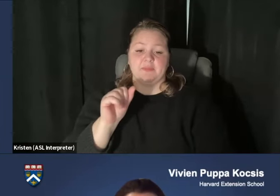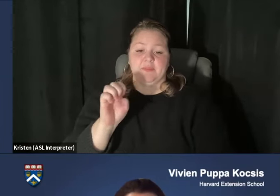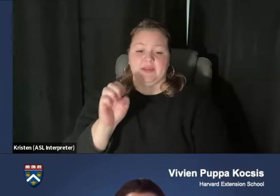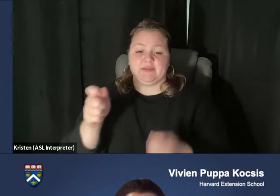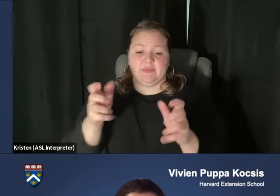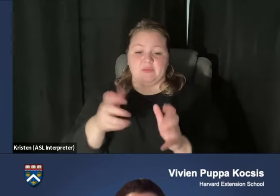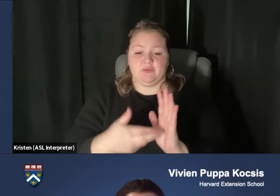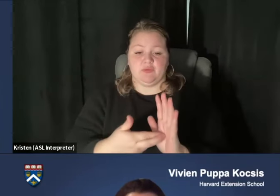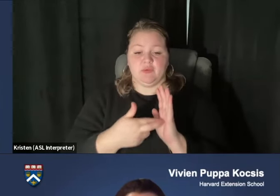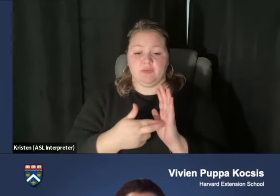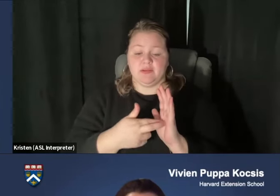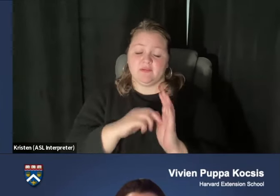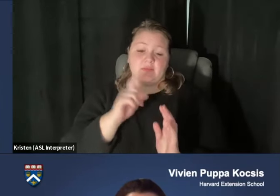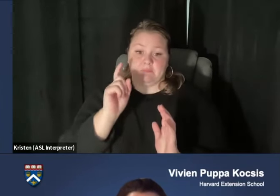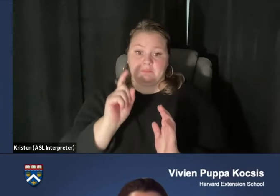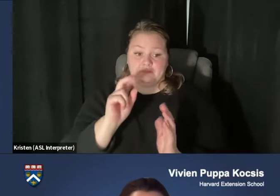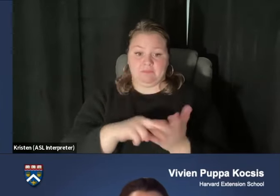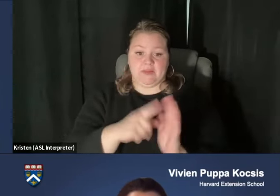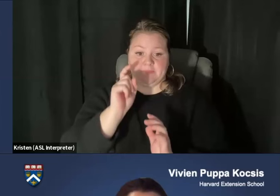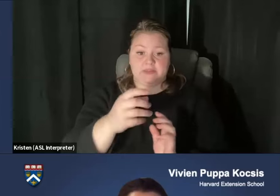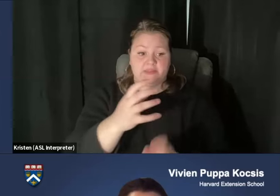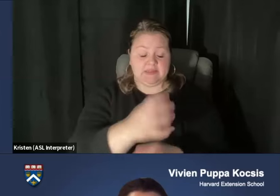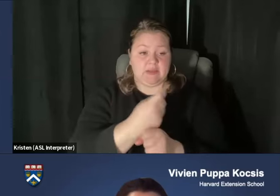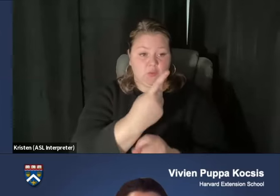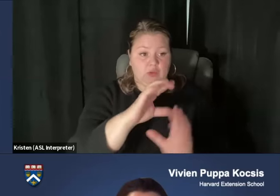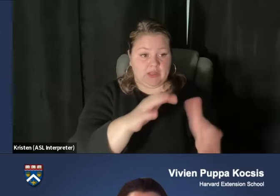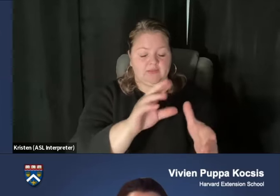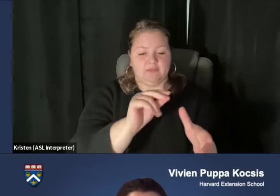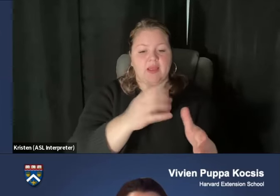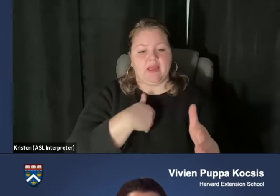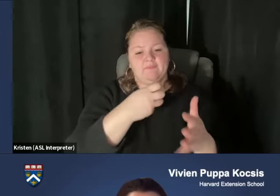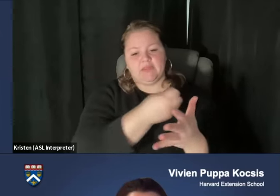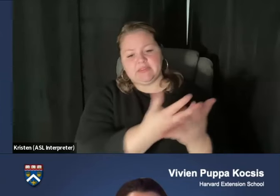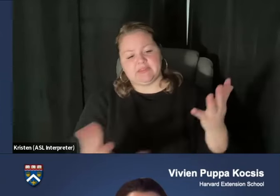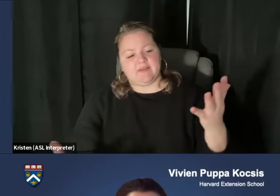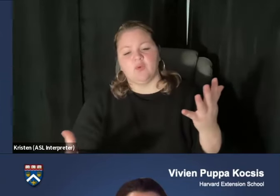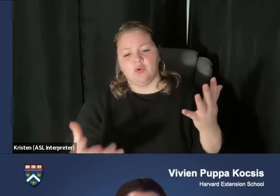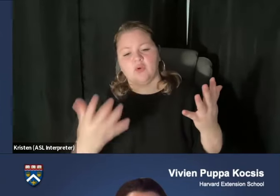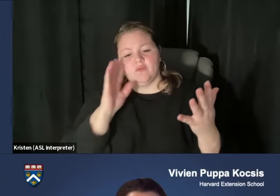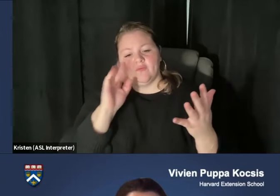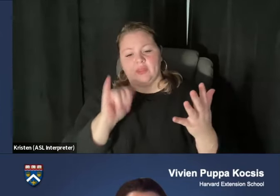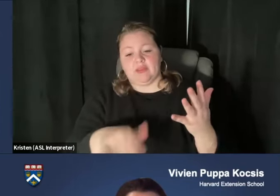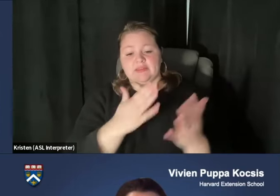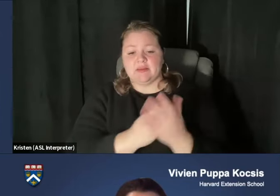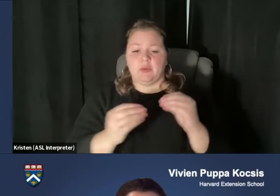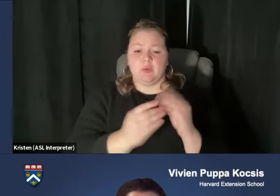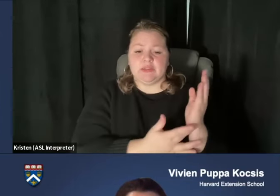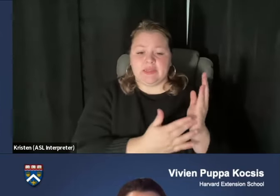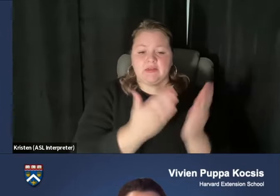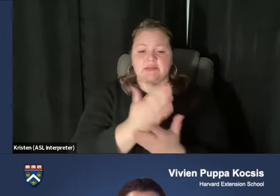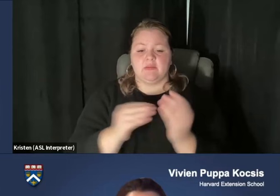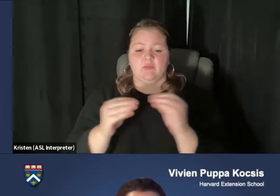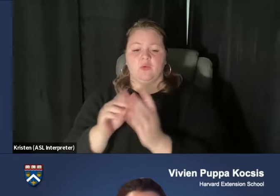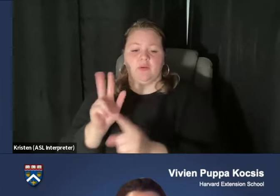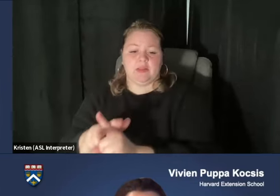confined taking one course. You have a multitude of courses to meet your needs. And some are more technical than others, and some are more applied.